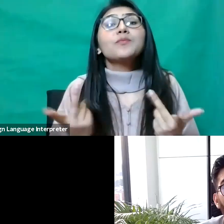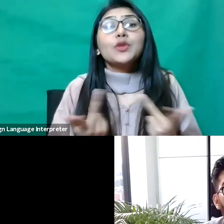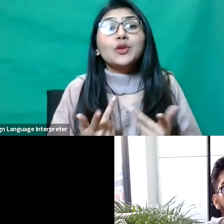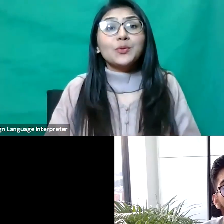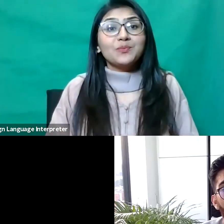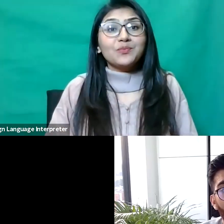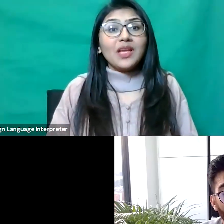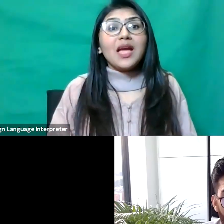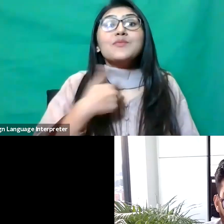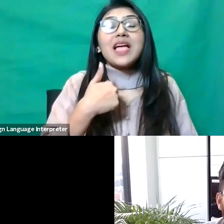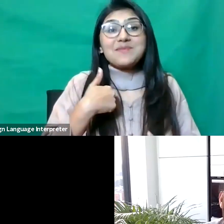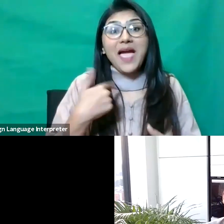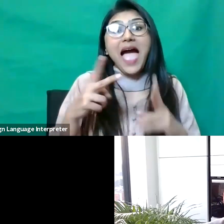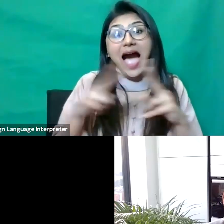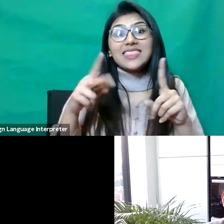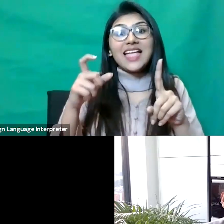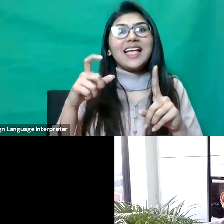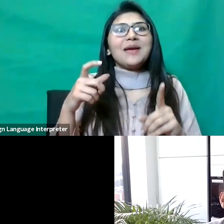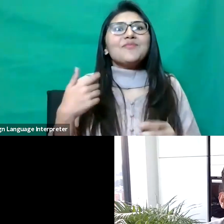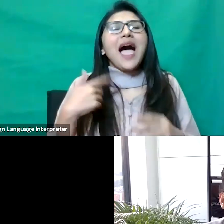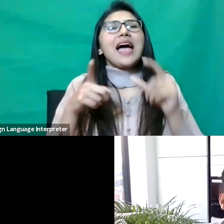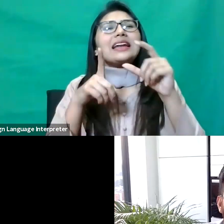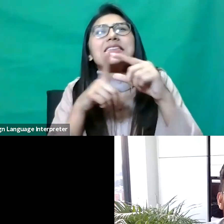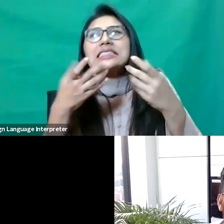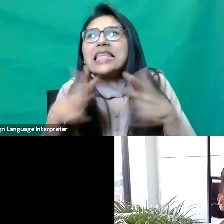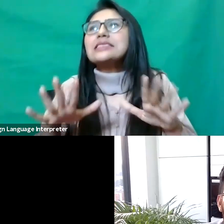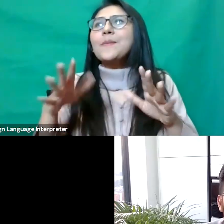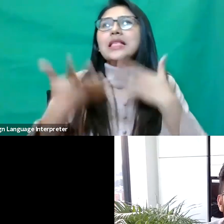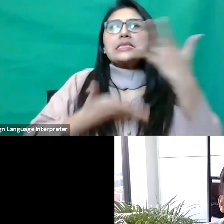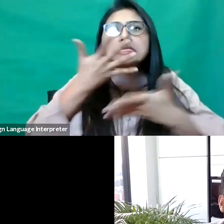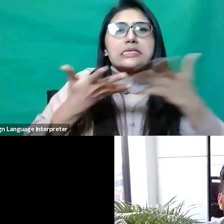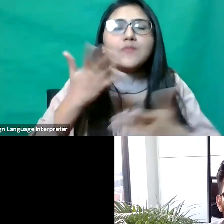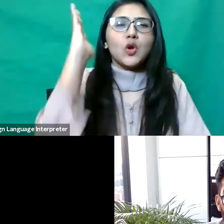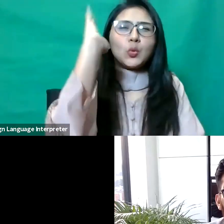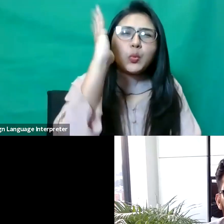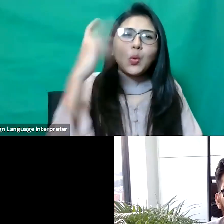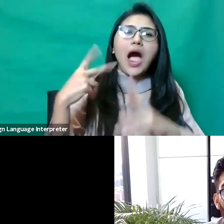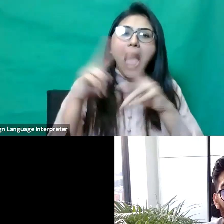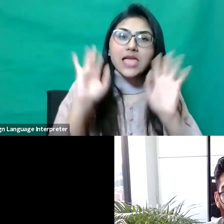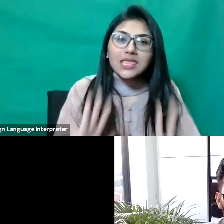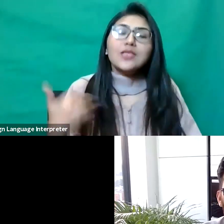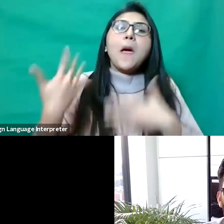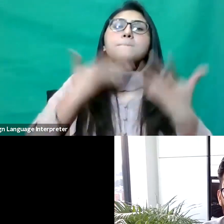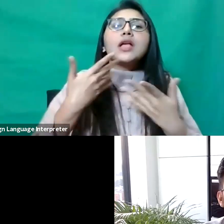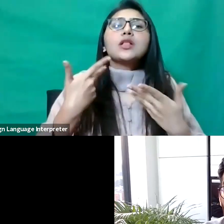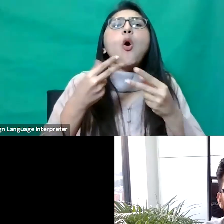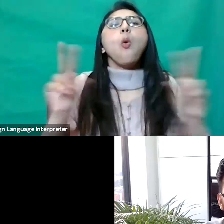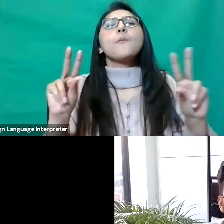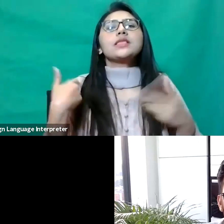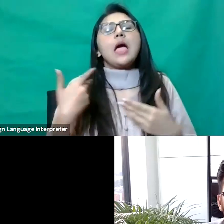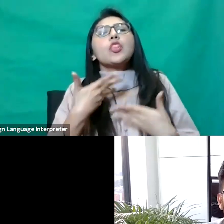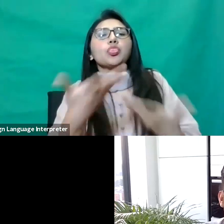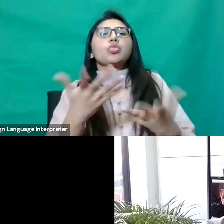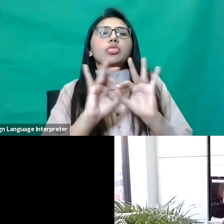rights advocate. But that's what I'm hoping to raise awareness in Pakistani society. But I'm